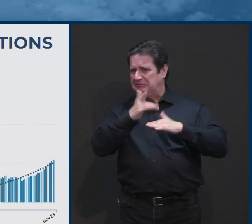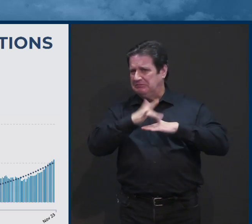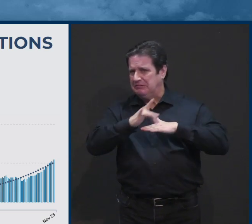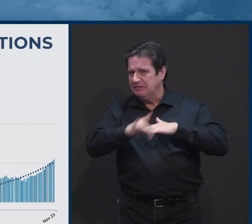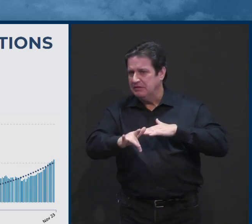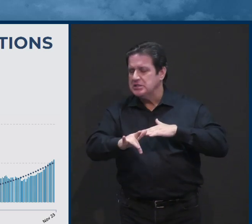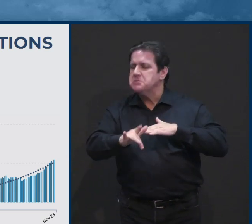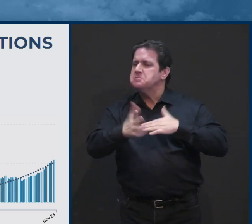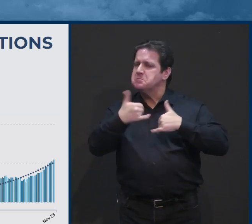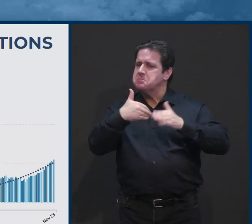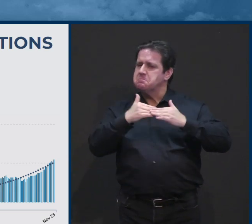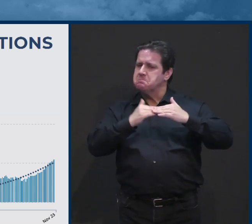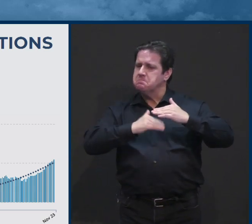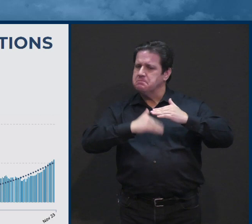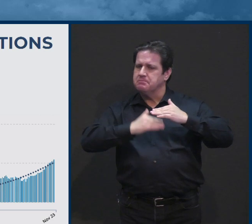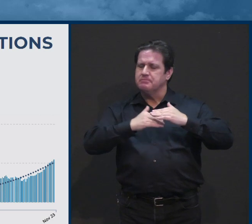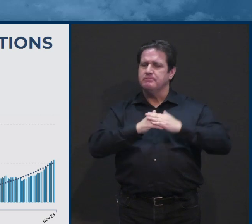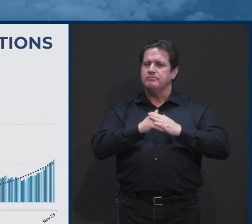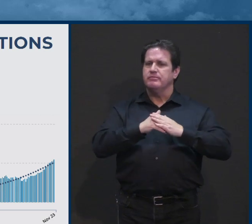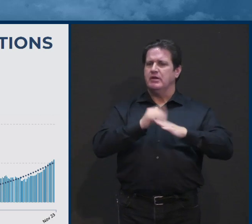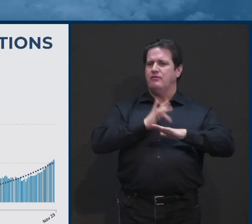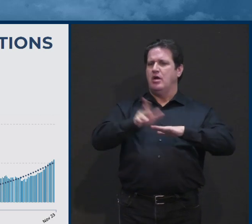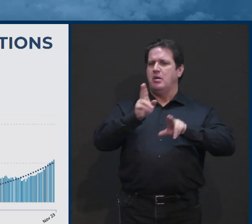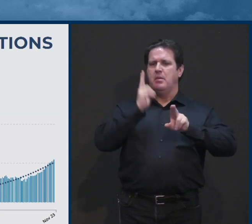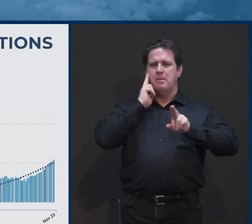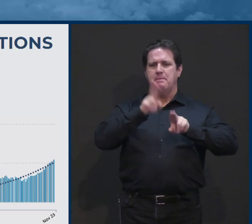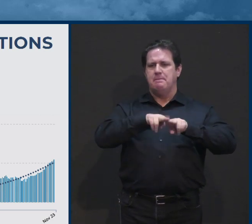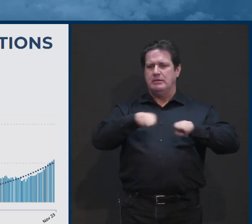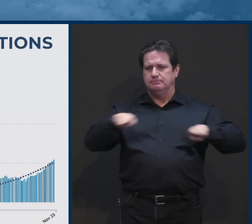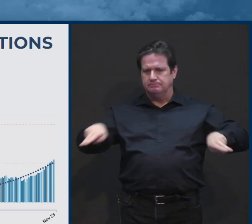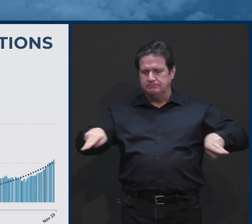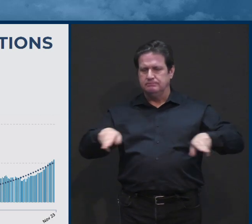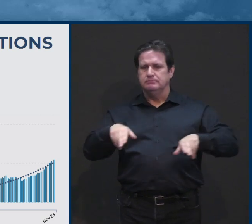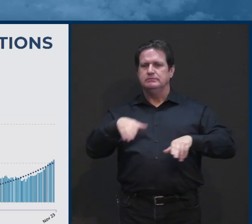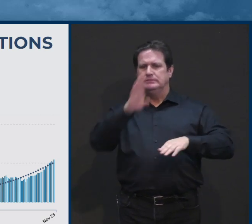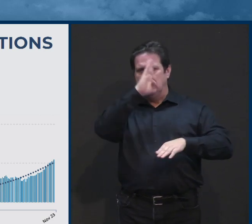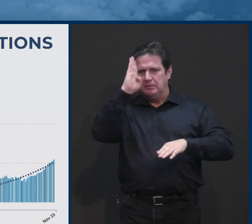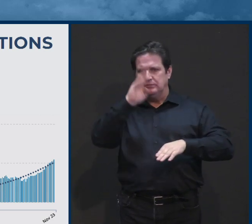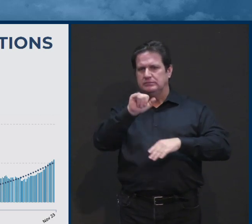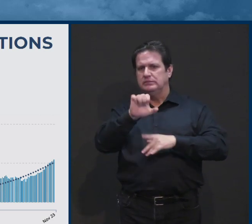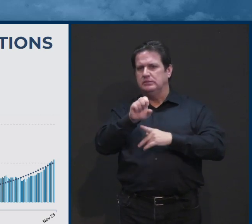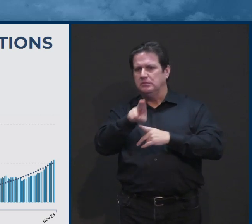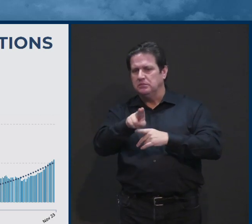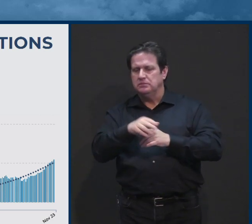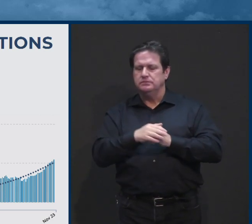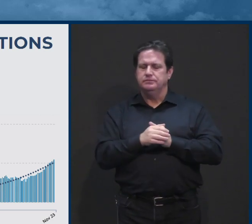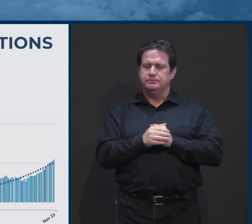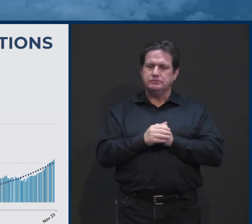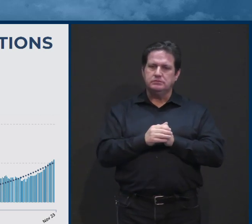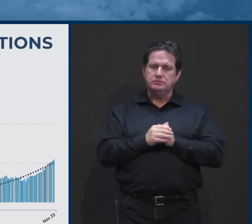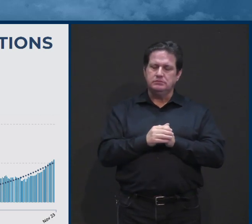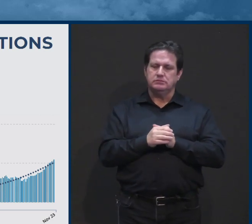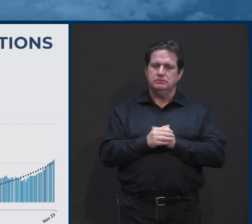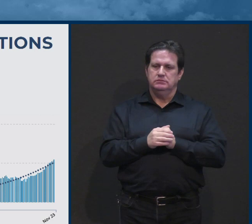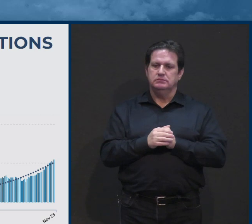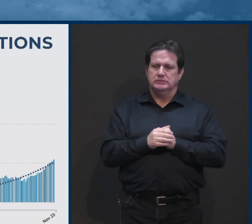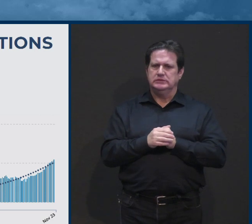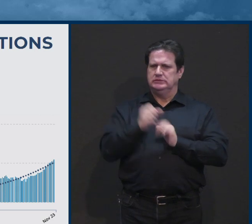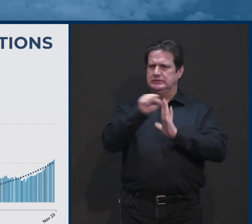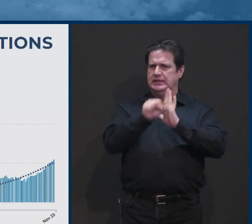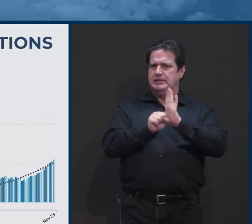but we're still under the level that's available, in the hospitals up and down our